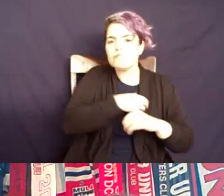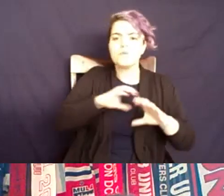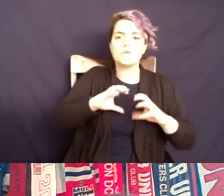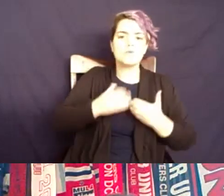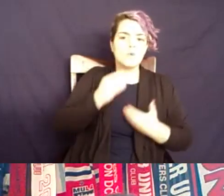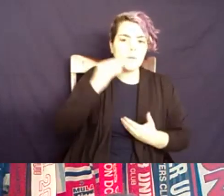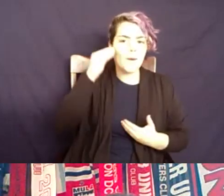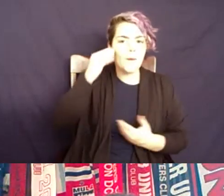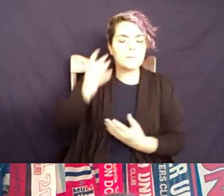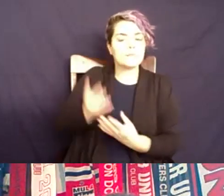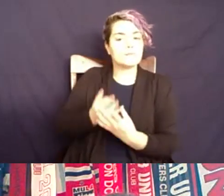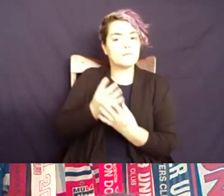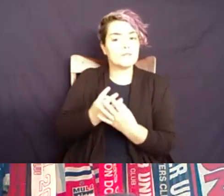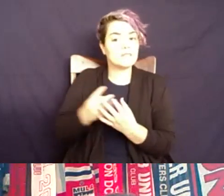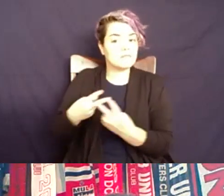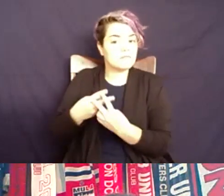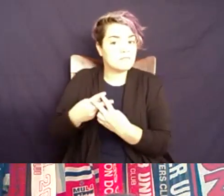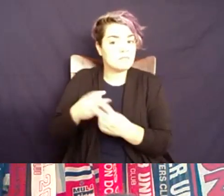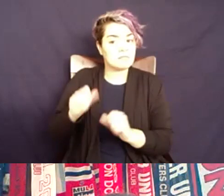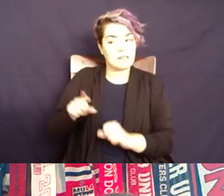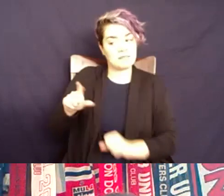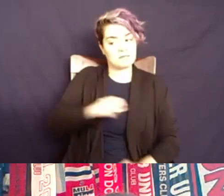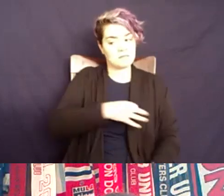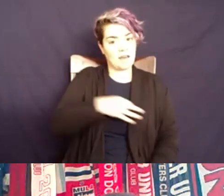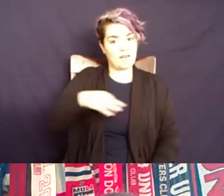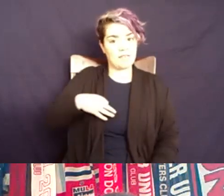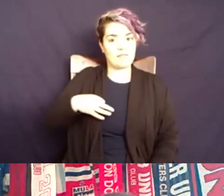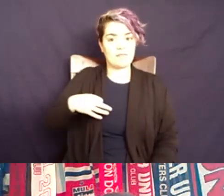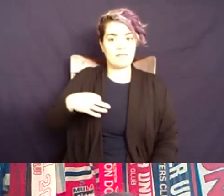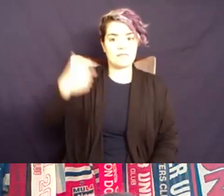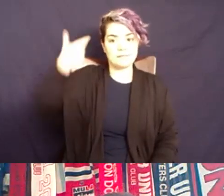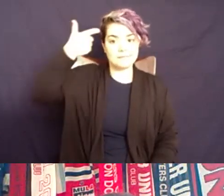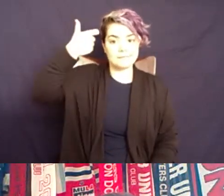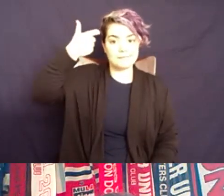provide for taking of temperatures for staff members in order to avoid getting COVID?